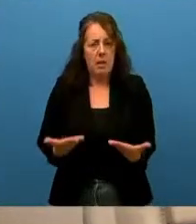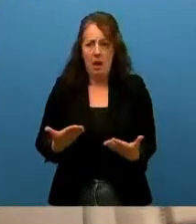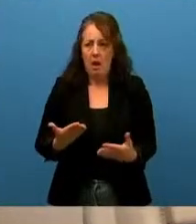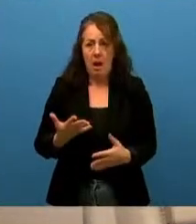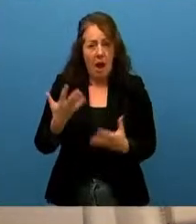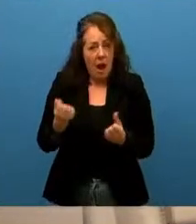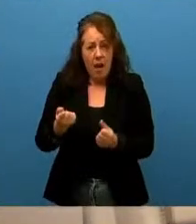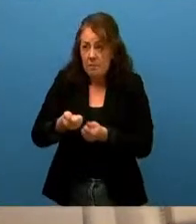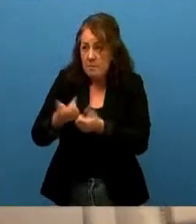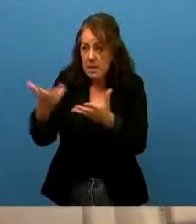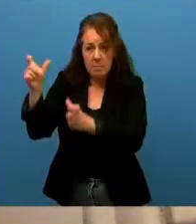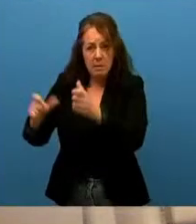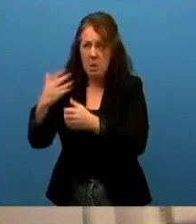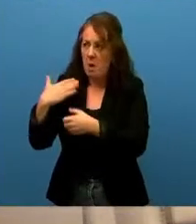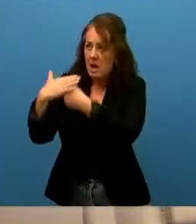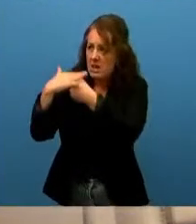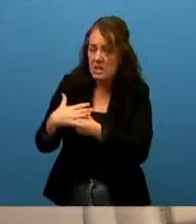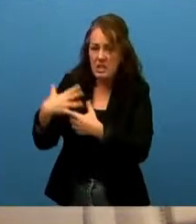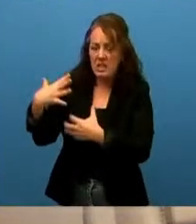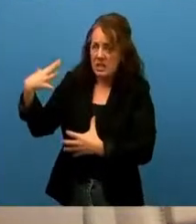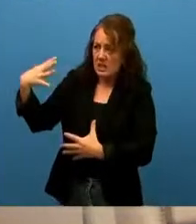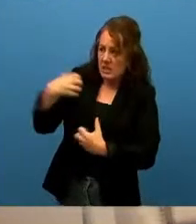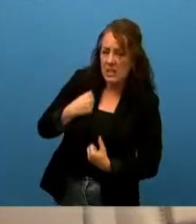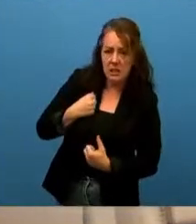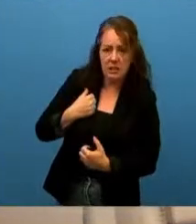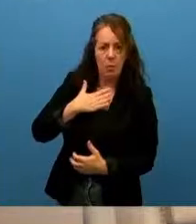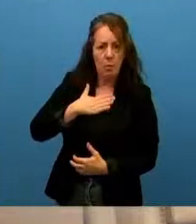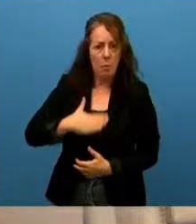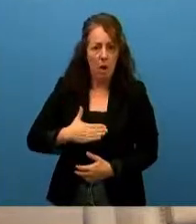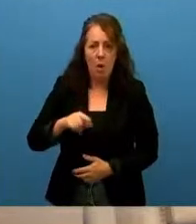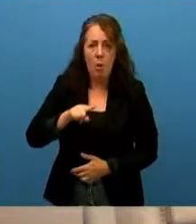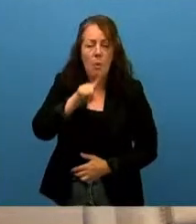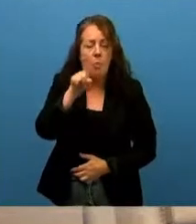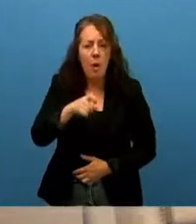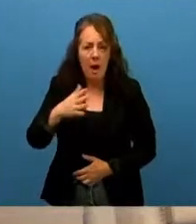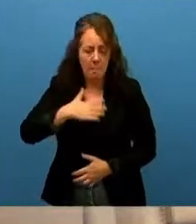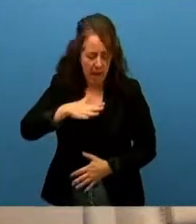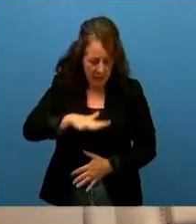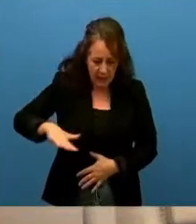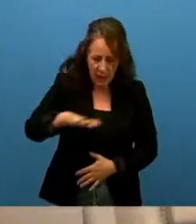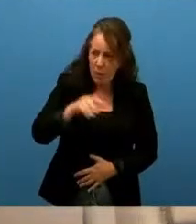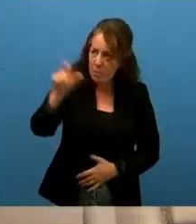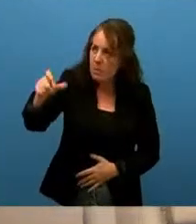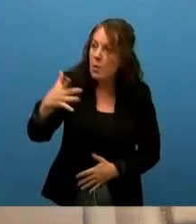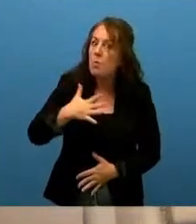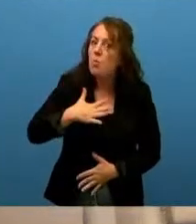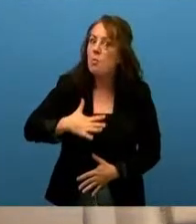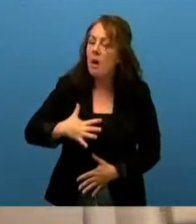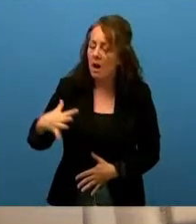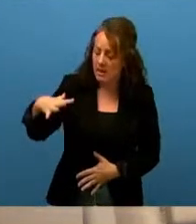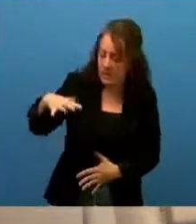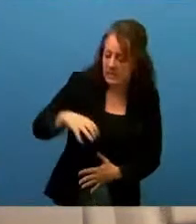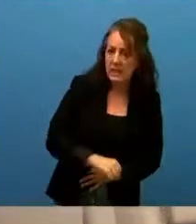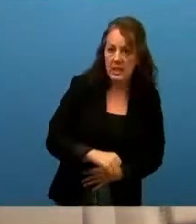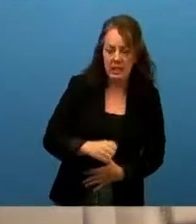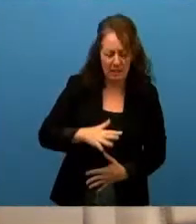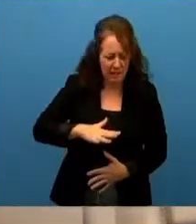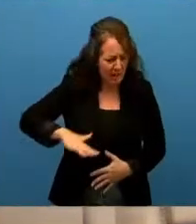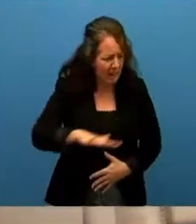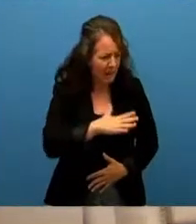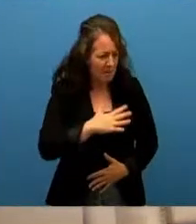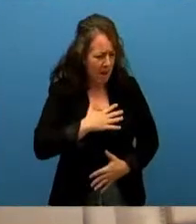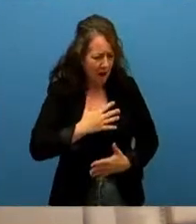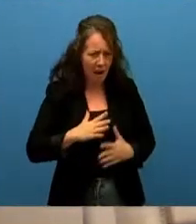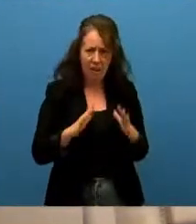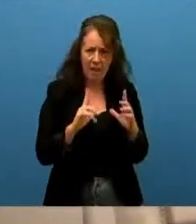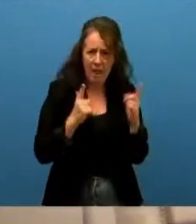show the state of their existence and fight those who want to destroy them